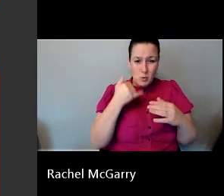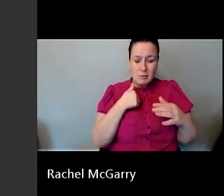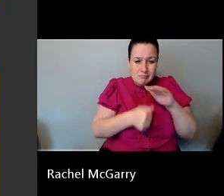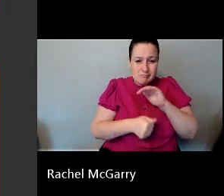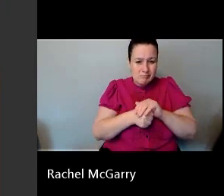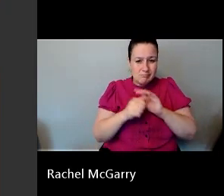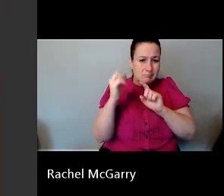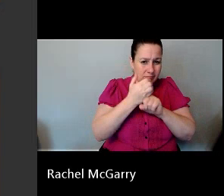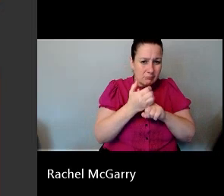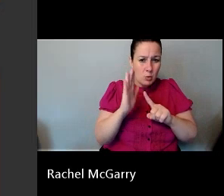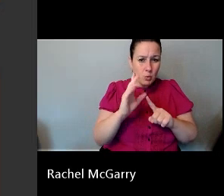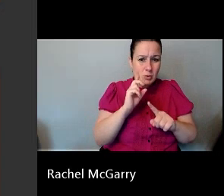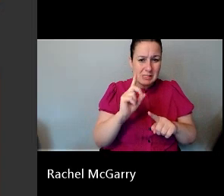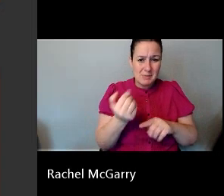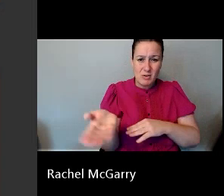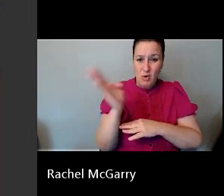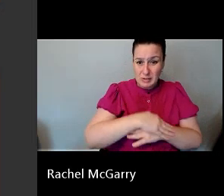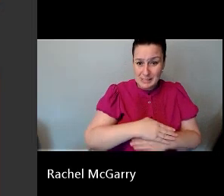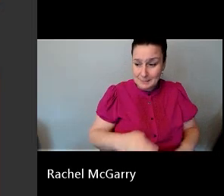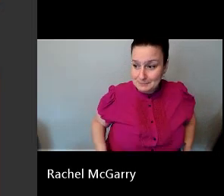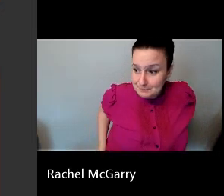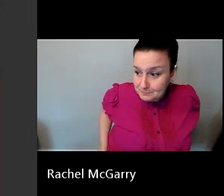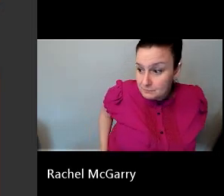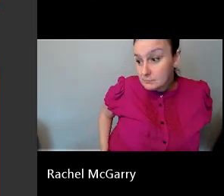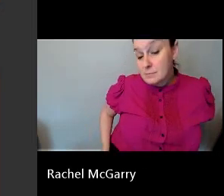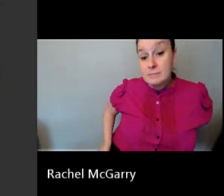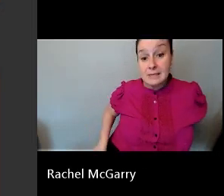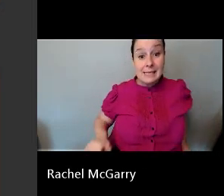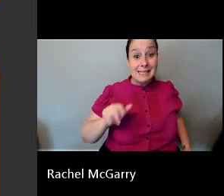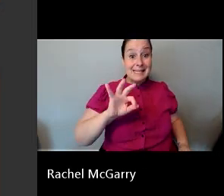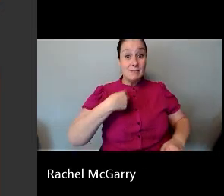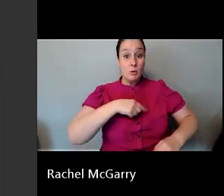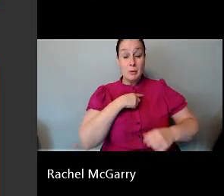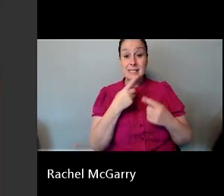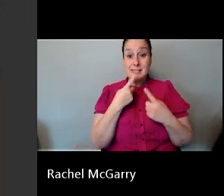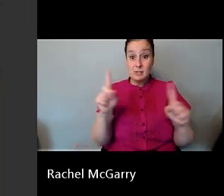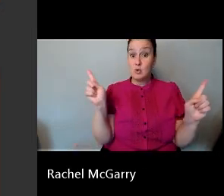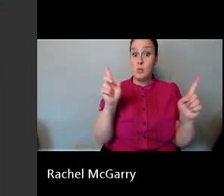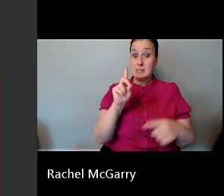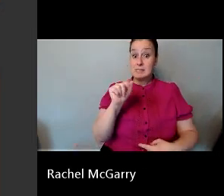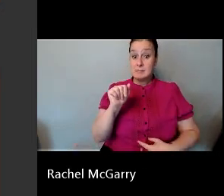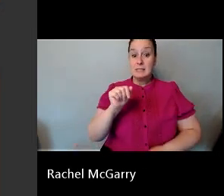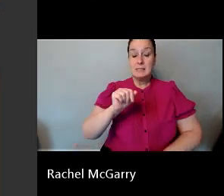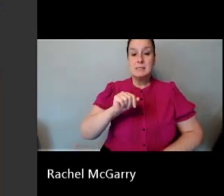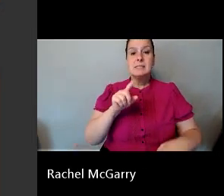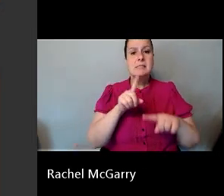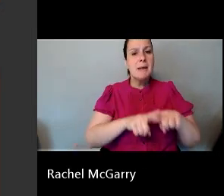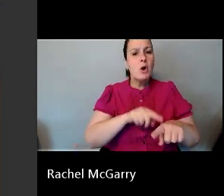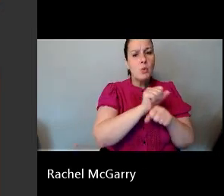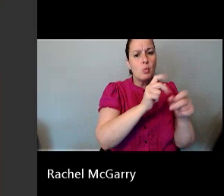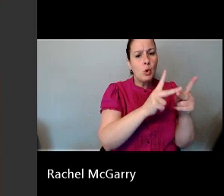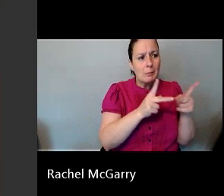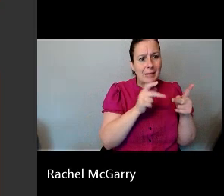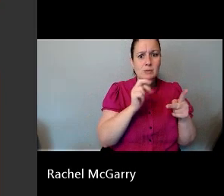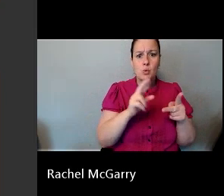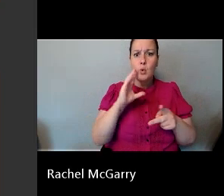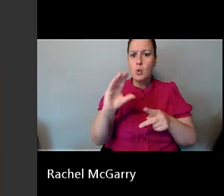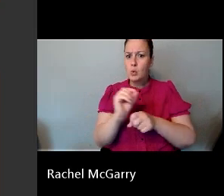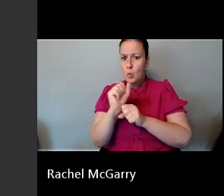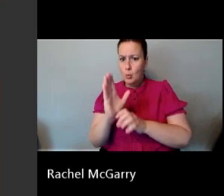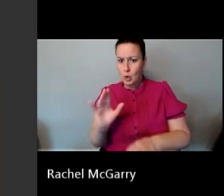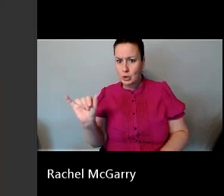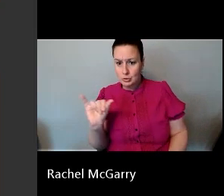Um, if we do disclose a disability, and depending on the workplace or the people that you work with, your coworkers,